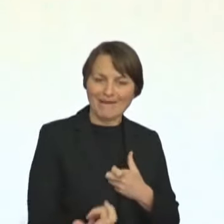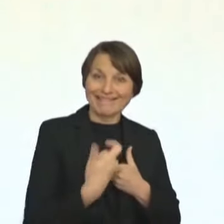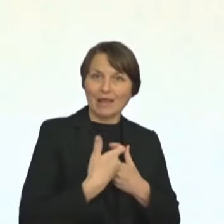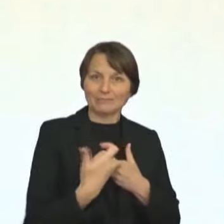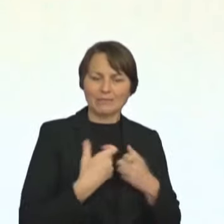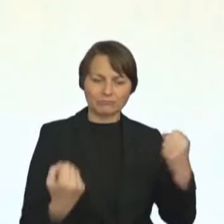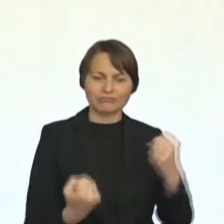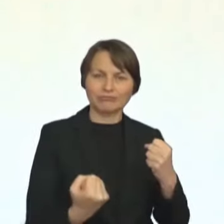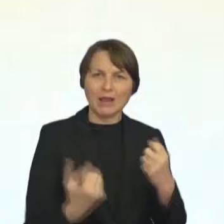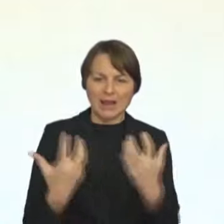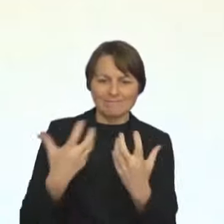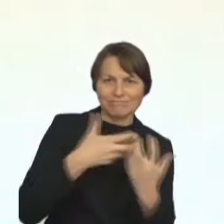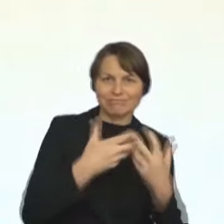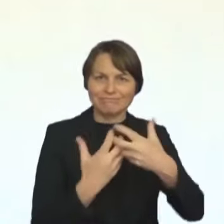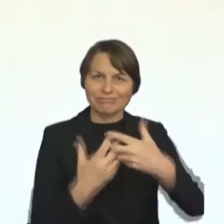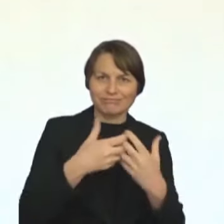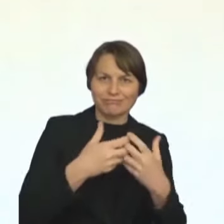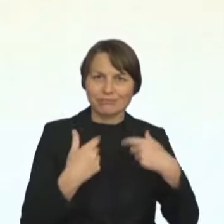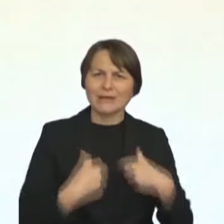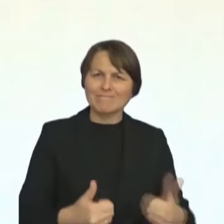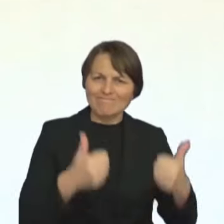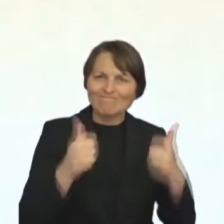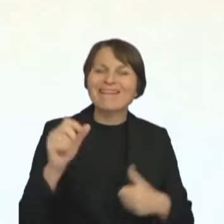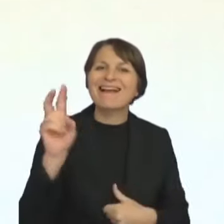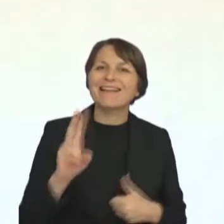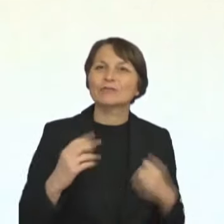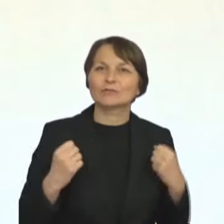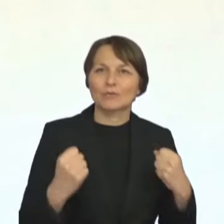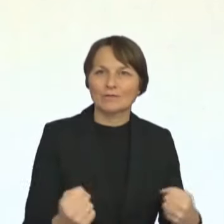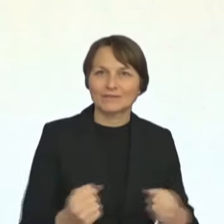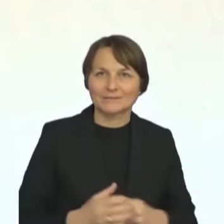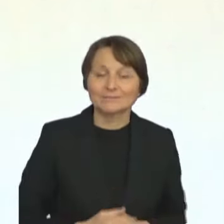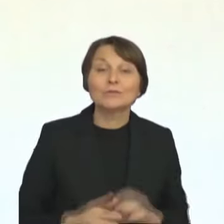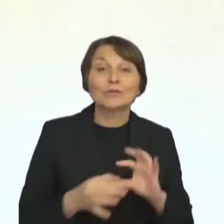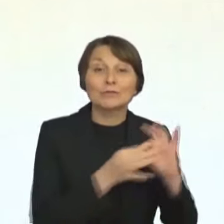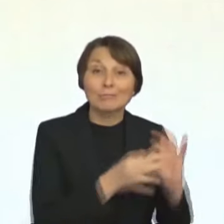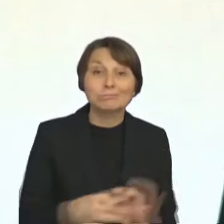are dedicated to electric driving, for example, like the indication of